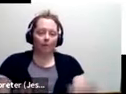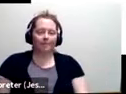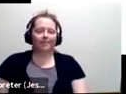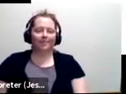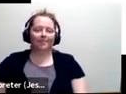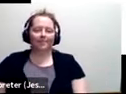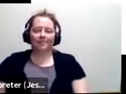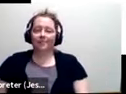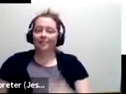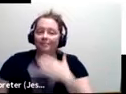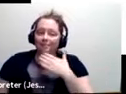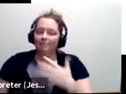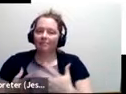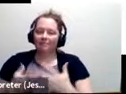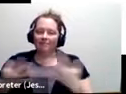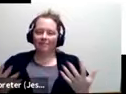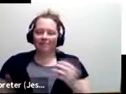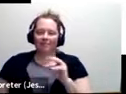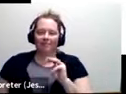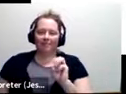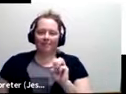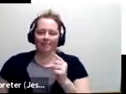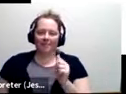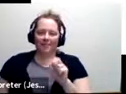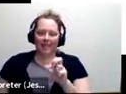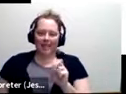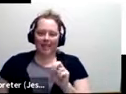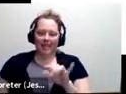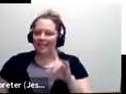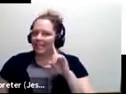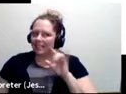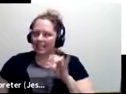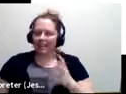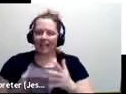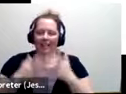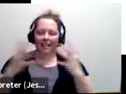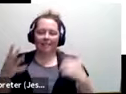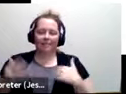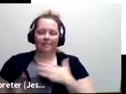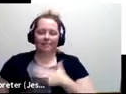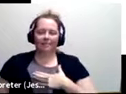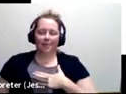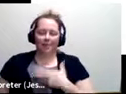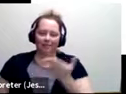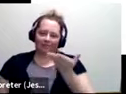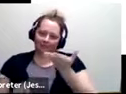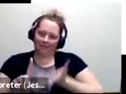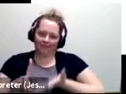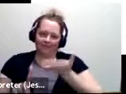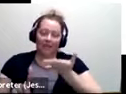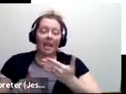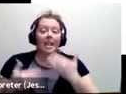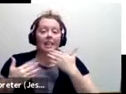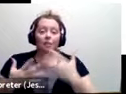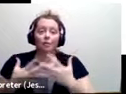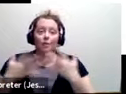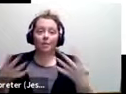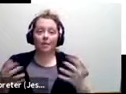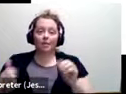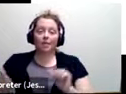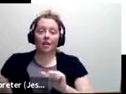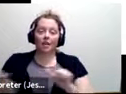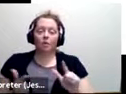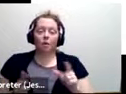Thank you so much, Megan. Sounded like a lot, and I appreciate you. Thank you so much, everyone, for joining